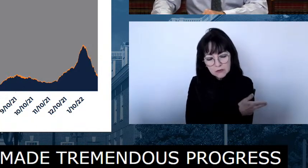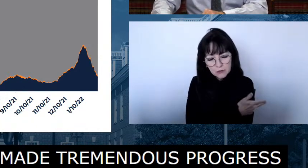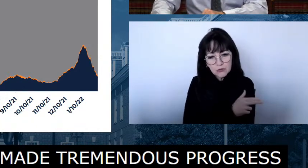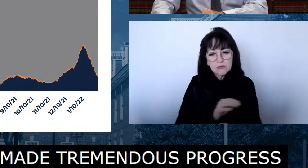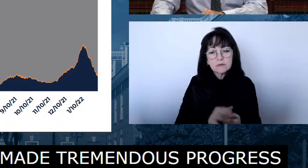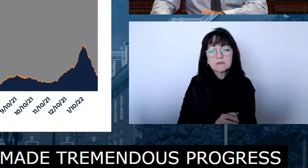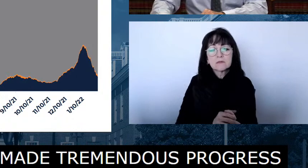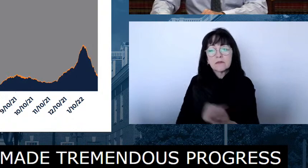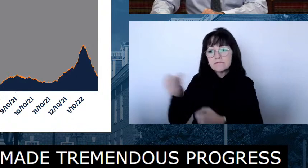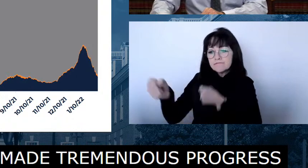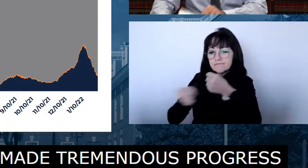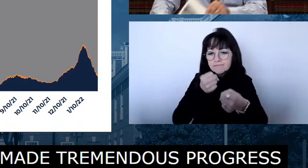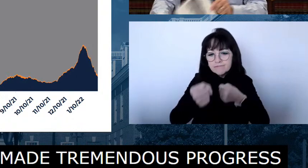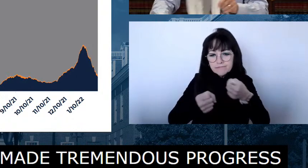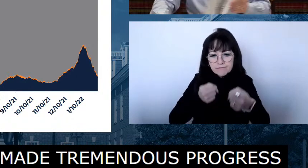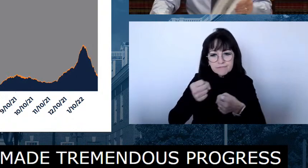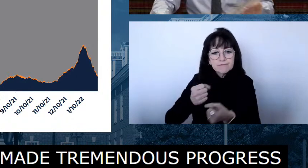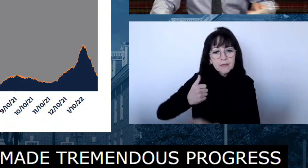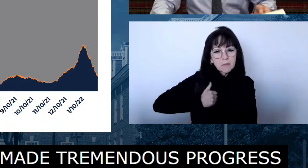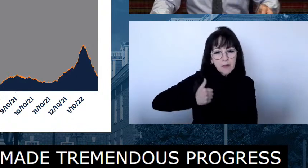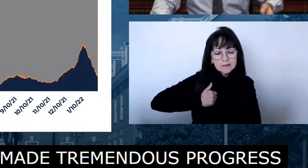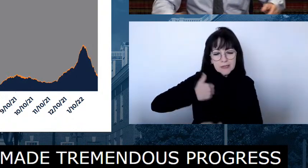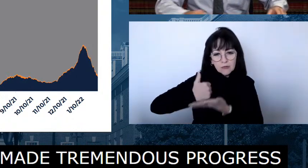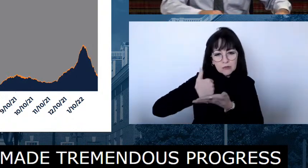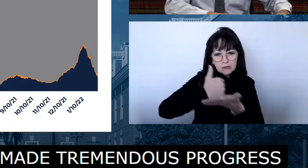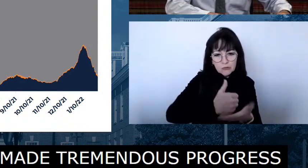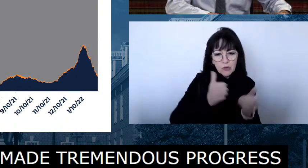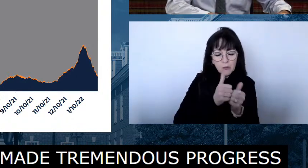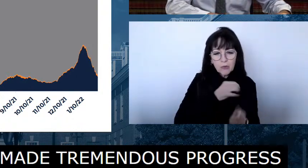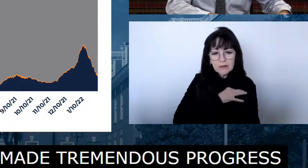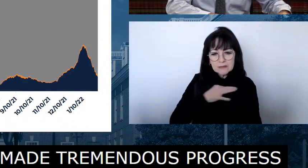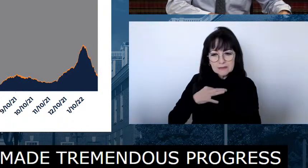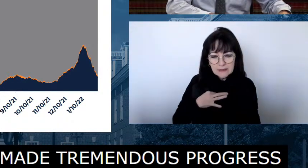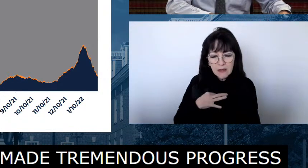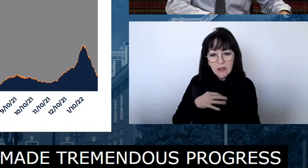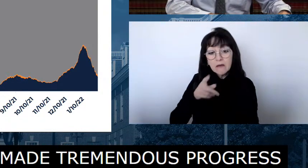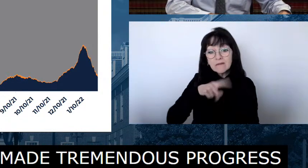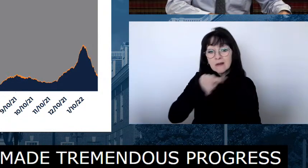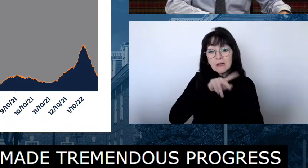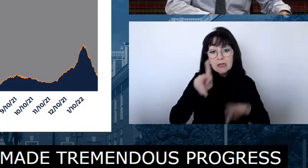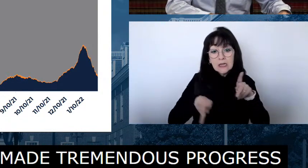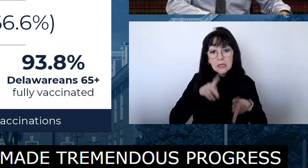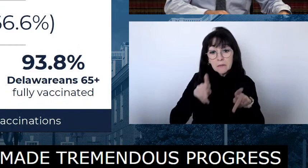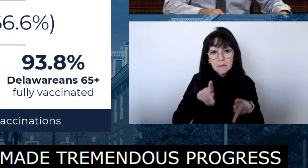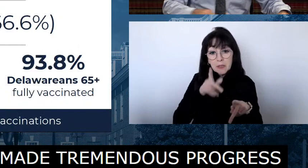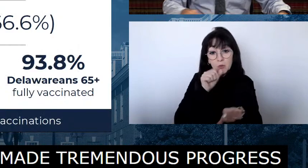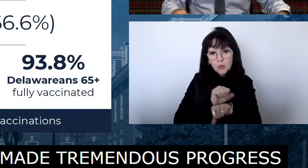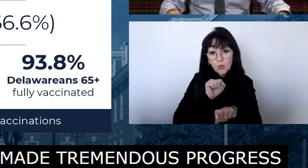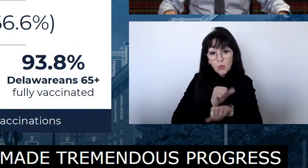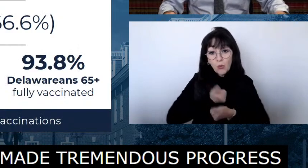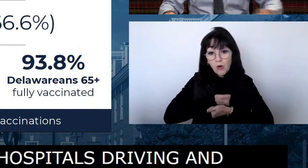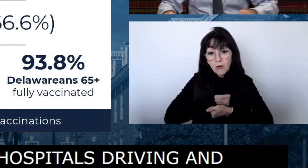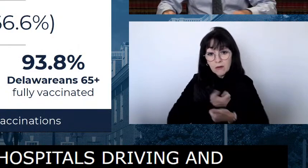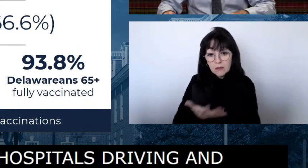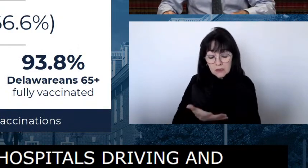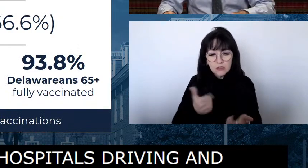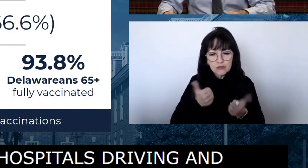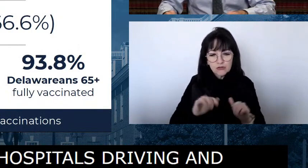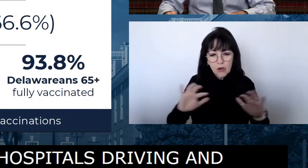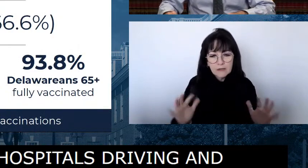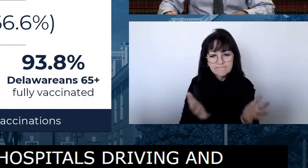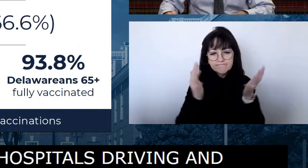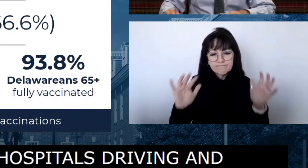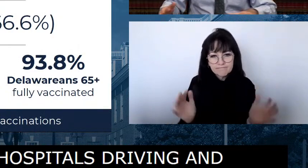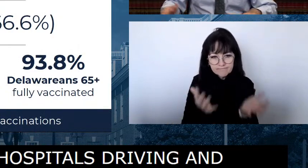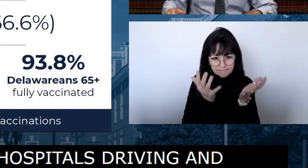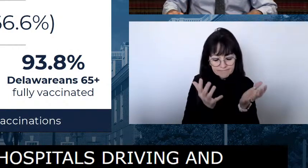their facilities and helping them and the morale of the people that are working there. On the vaccination side, things haven't changed a